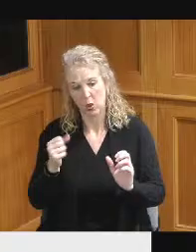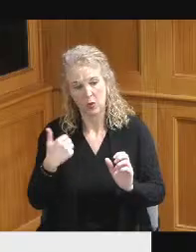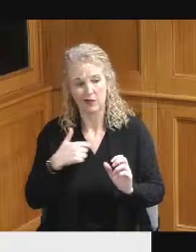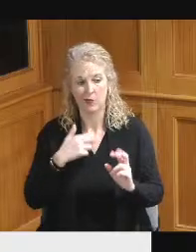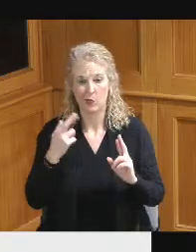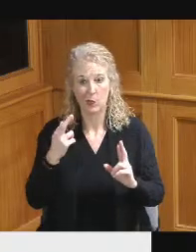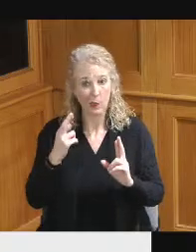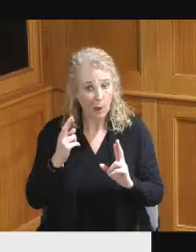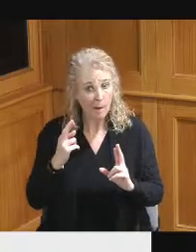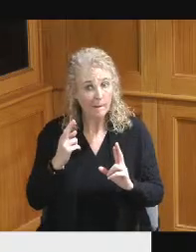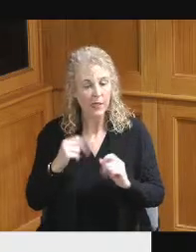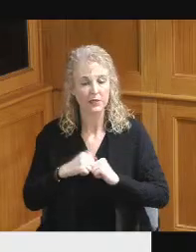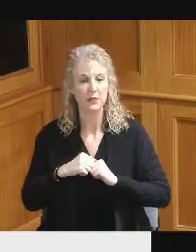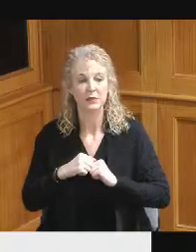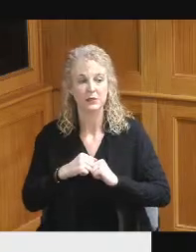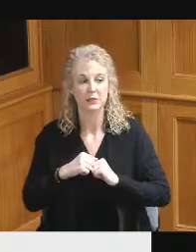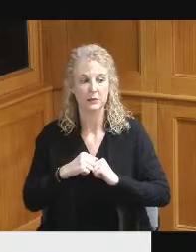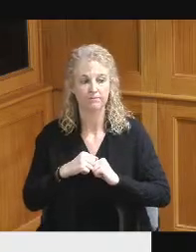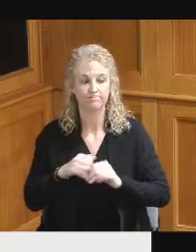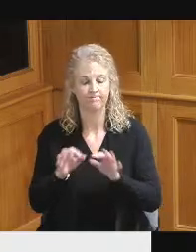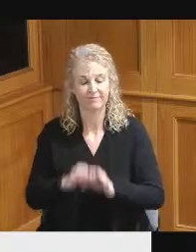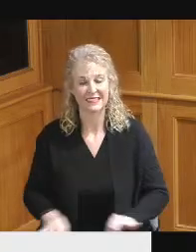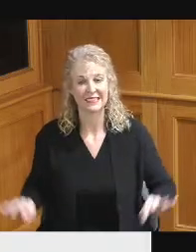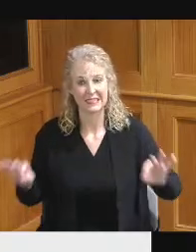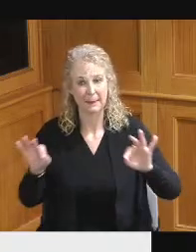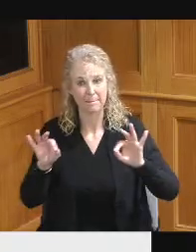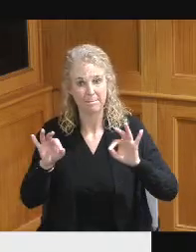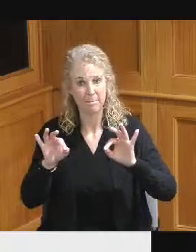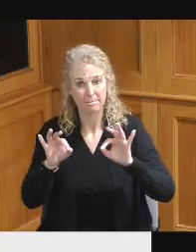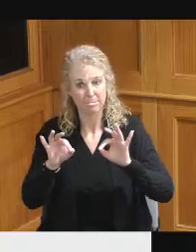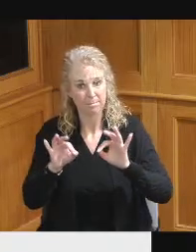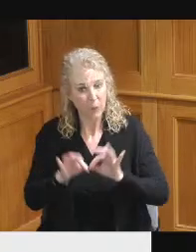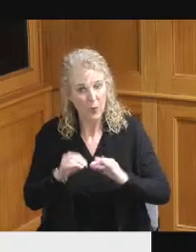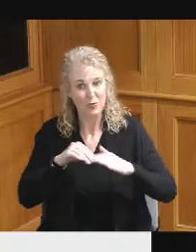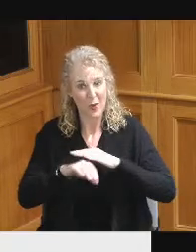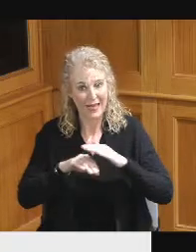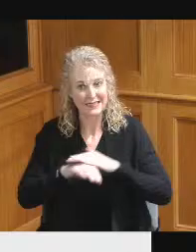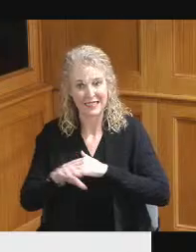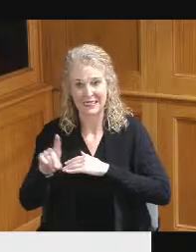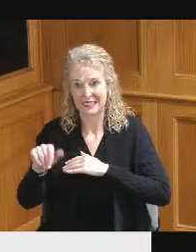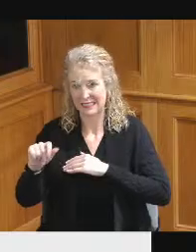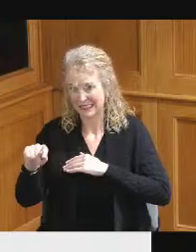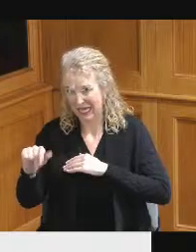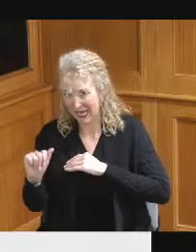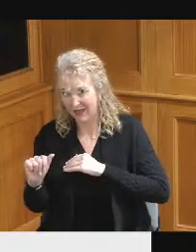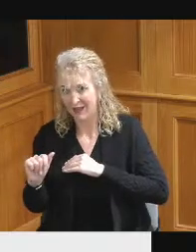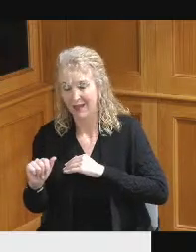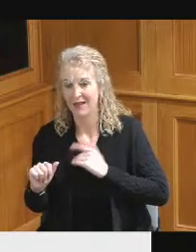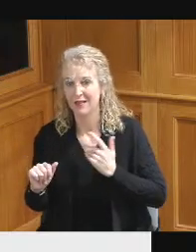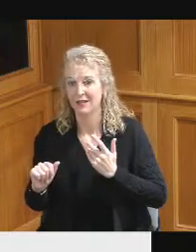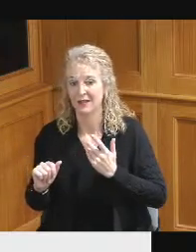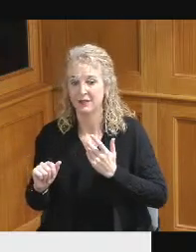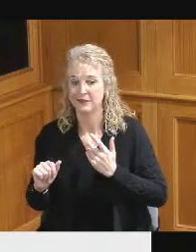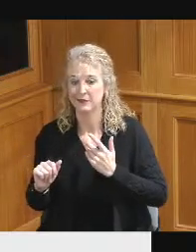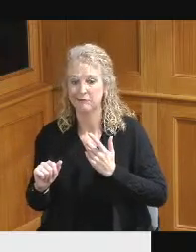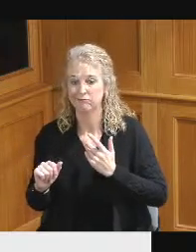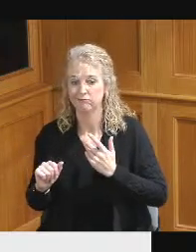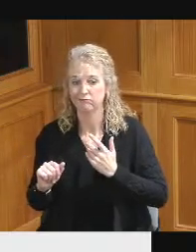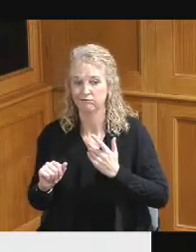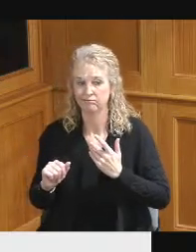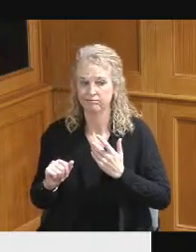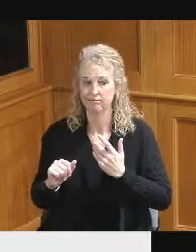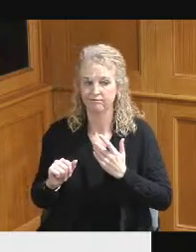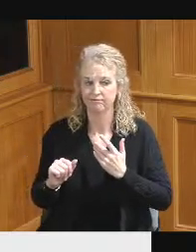important point that it's important to have access to data that we aren't